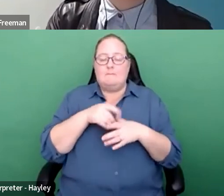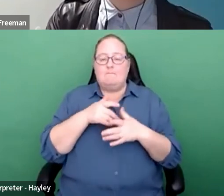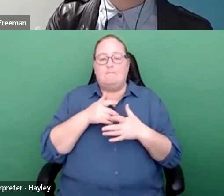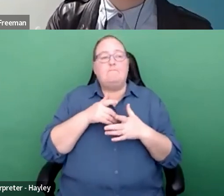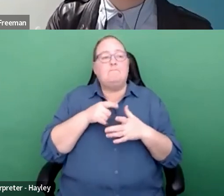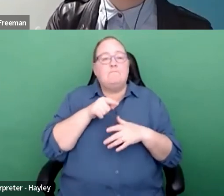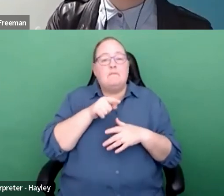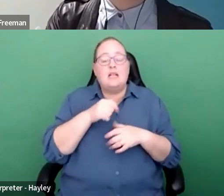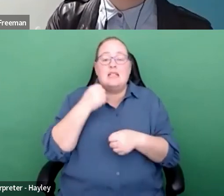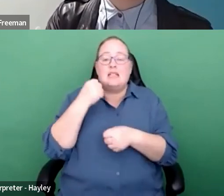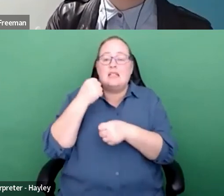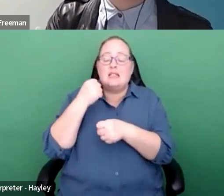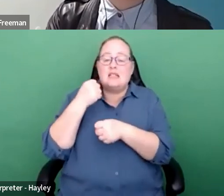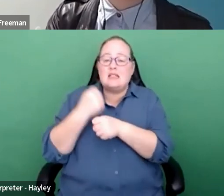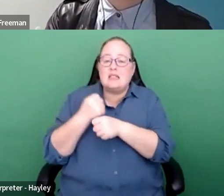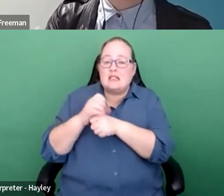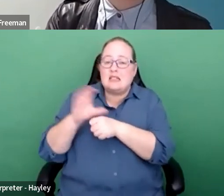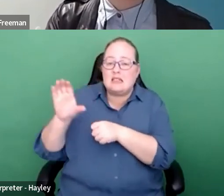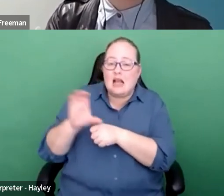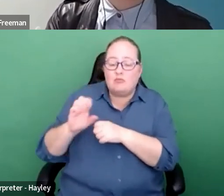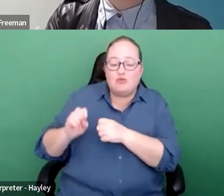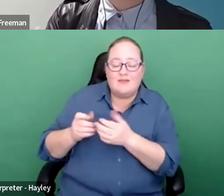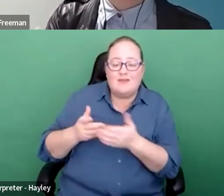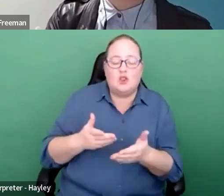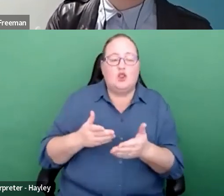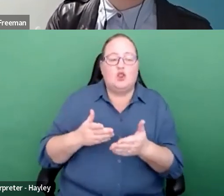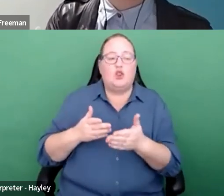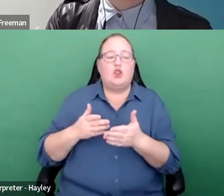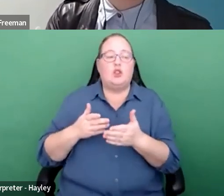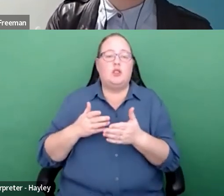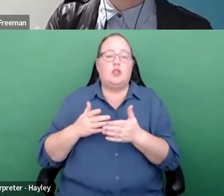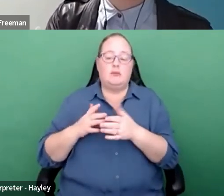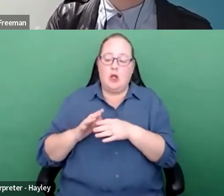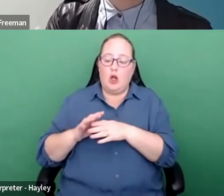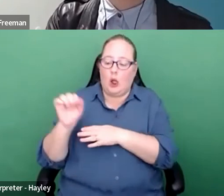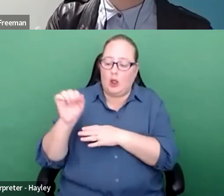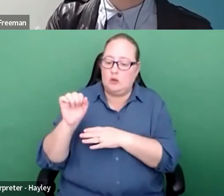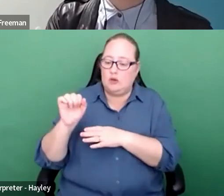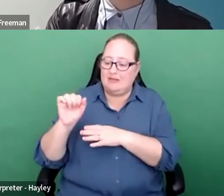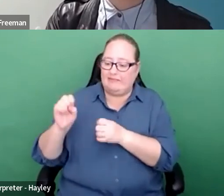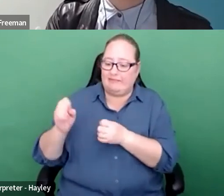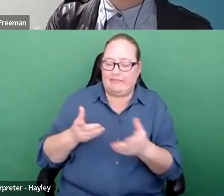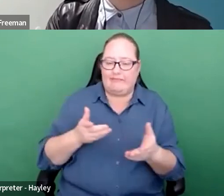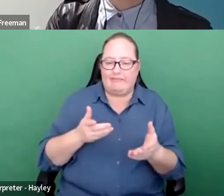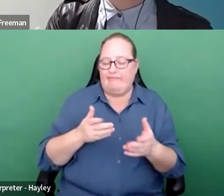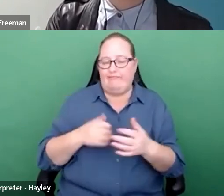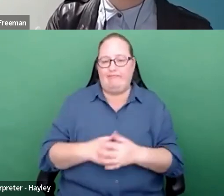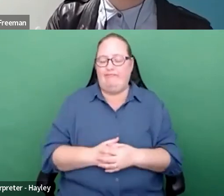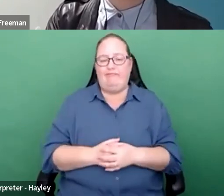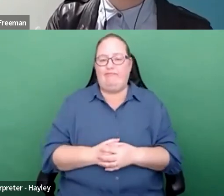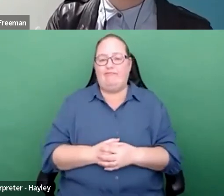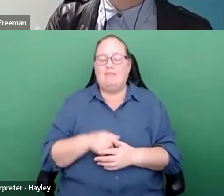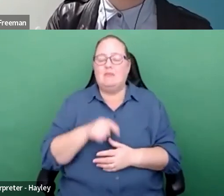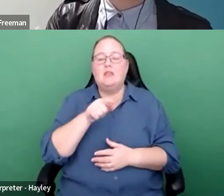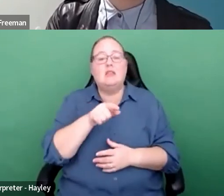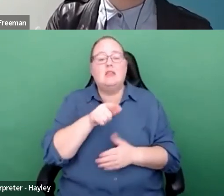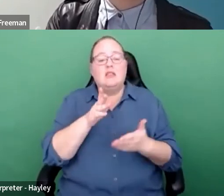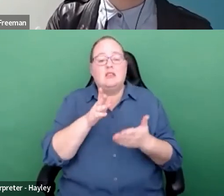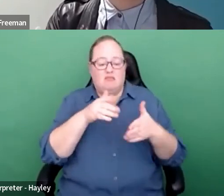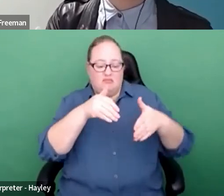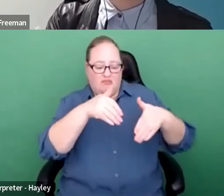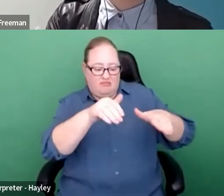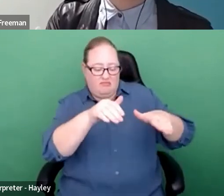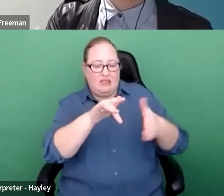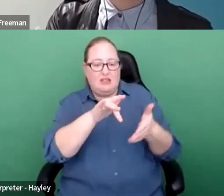like state welfare provision, or even like thought of pathways out of homelessness, like the entire like idea is just to try these people out of the city, or